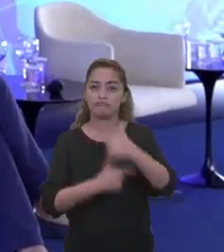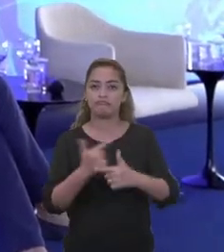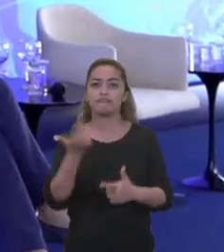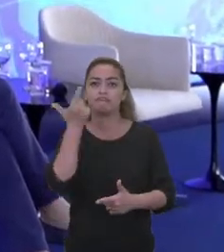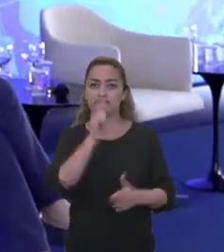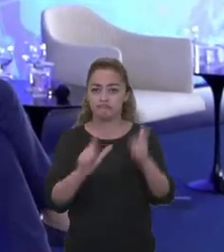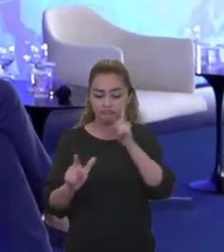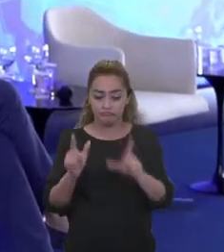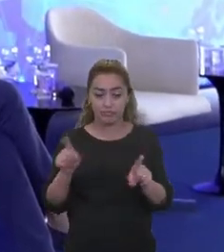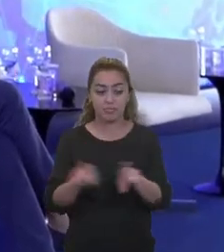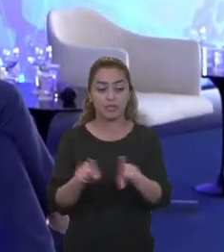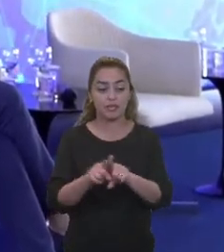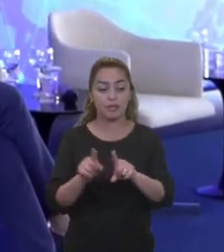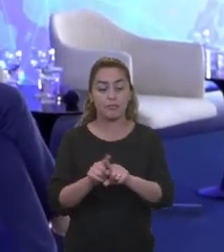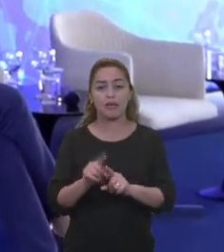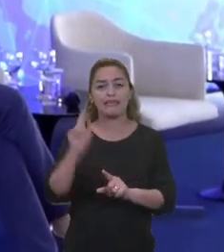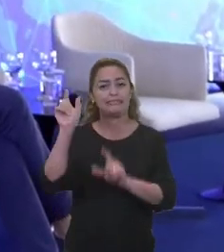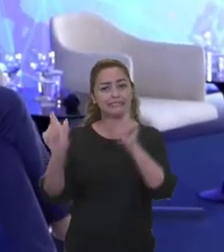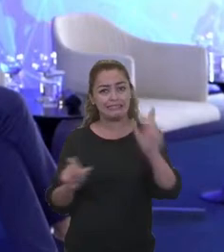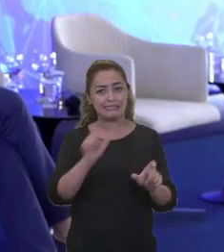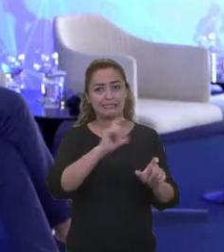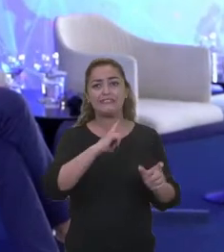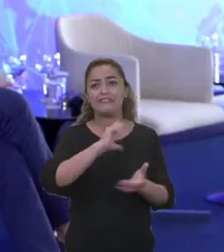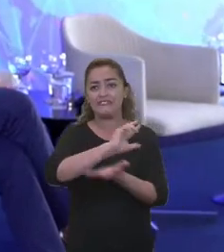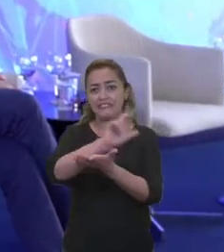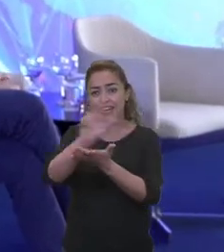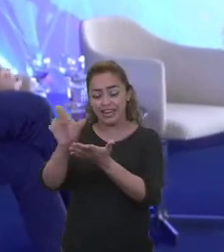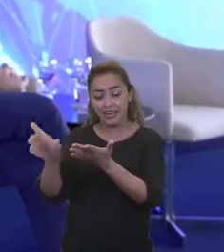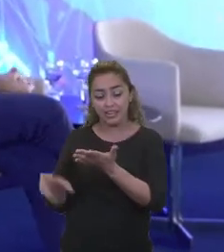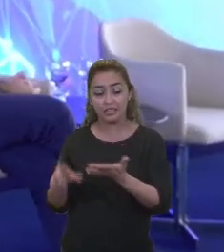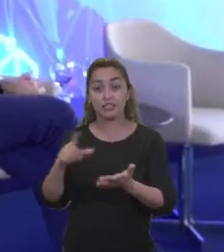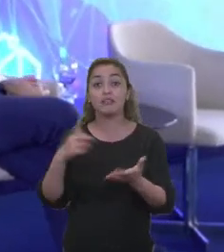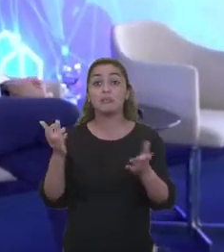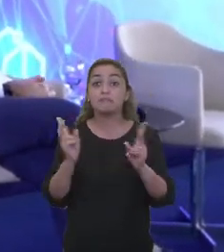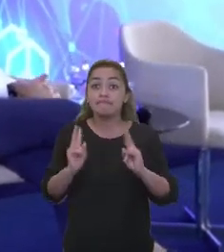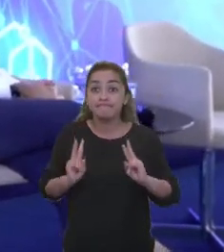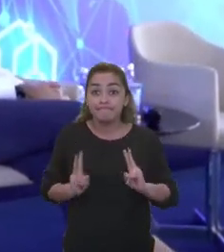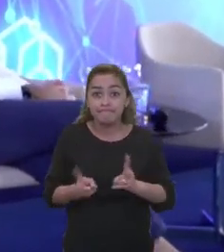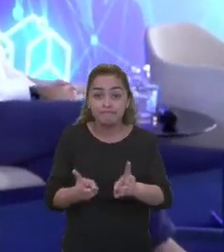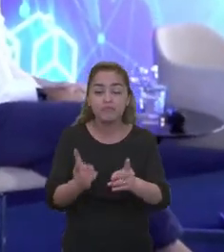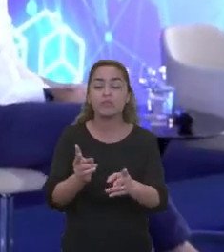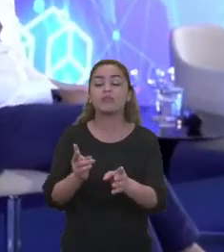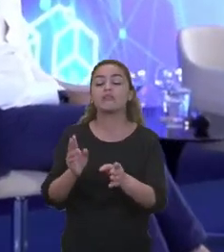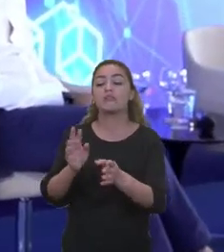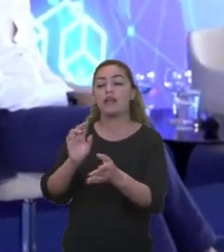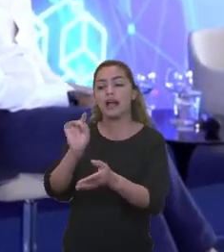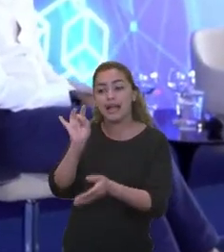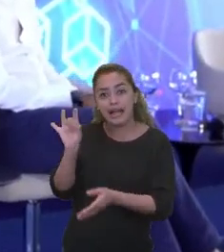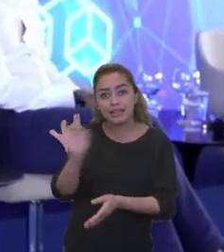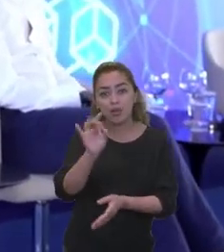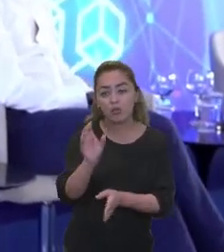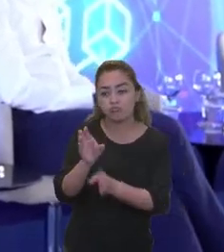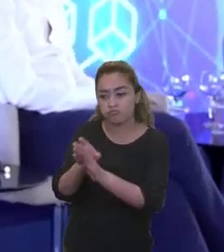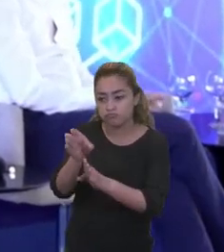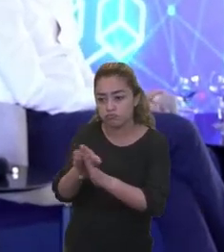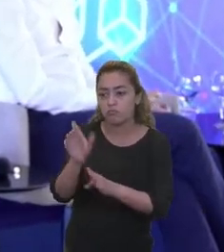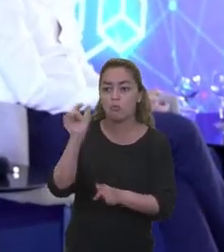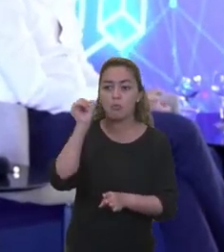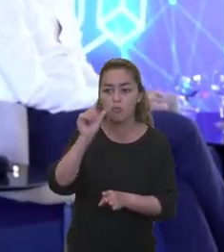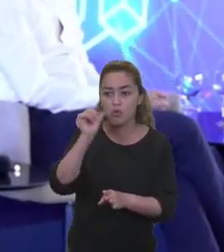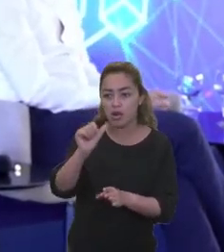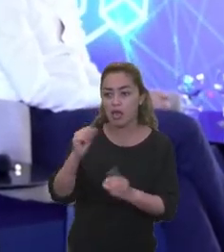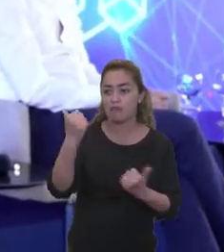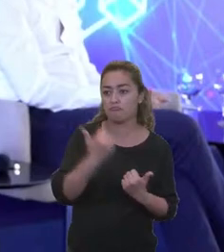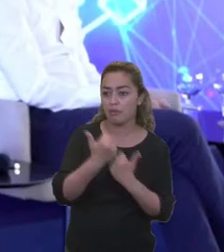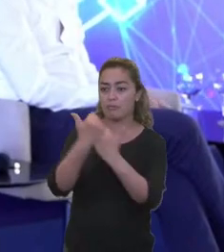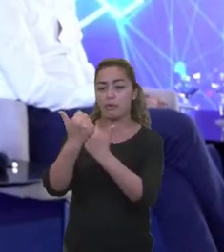Capacitas and member of the Council of UNICEF Brazil. And also, she's still doing mentoring with